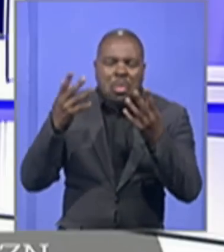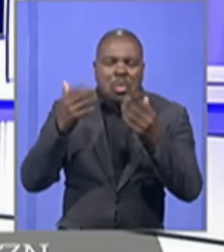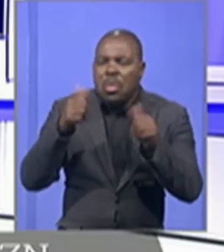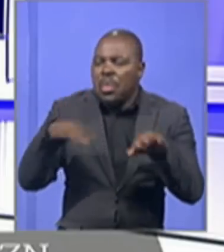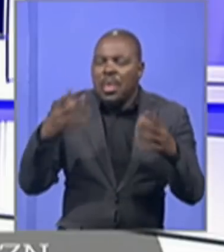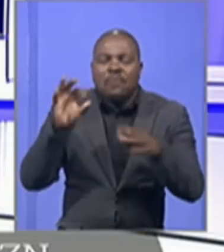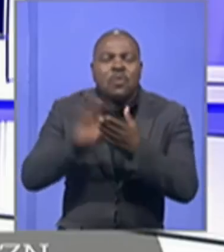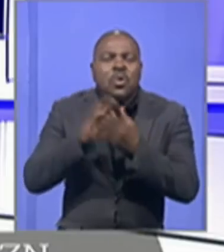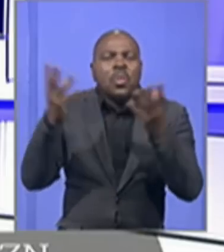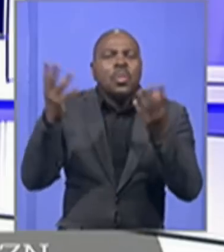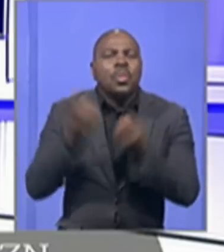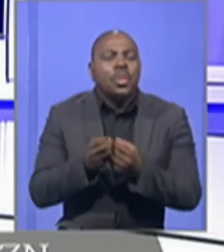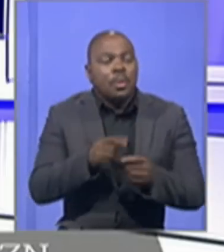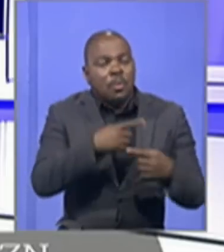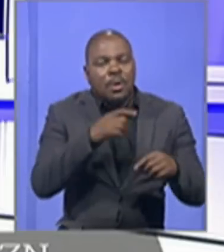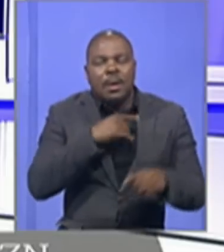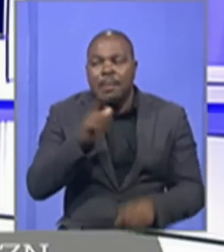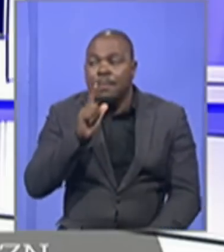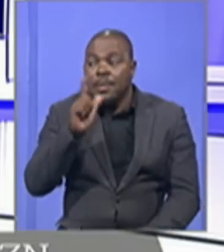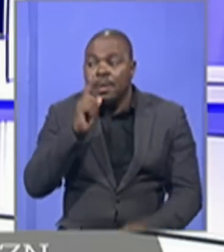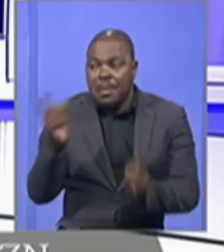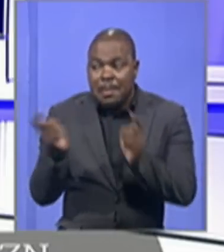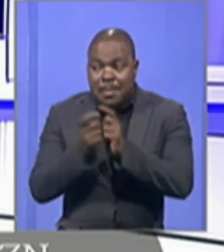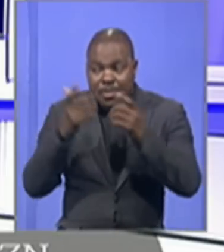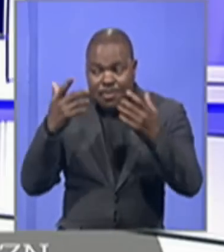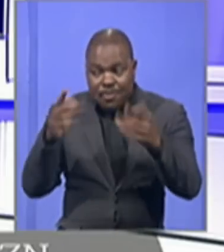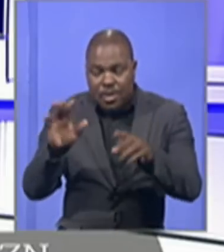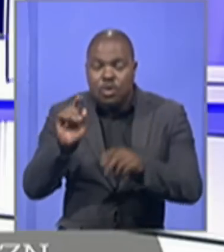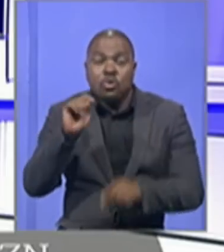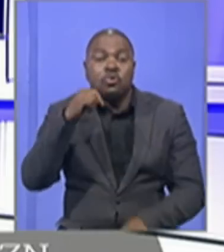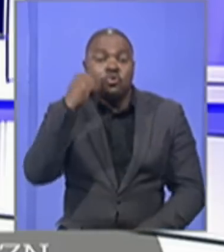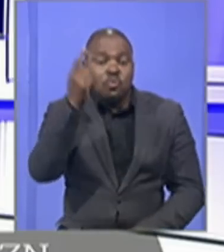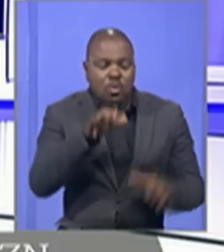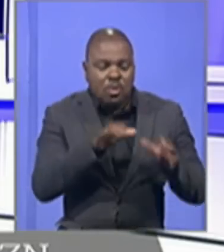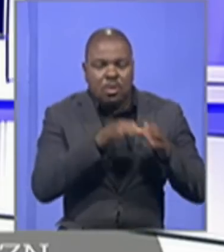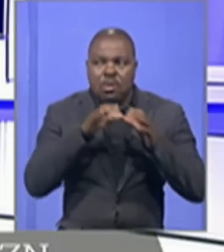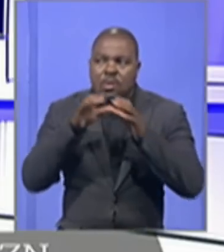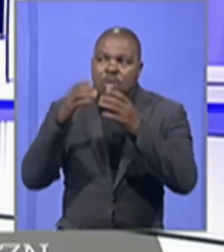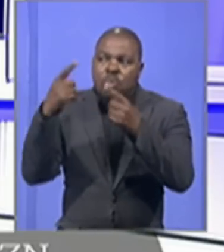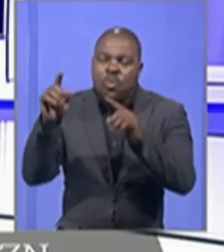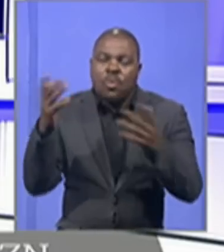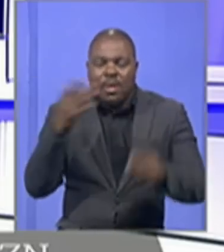le makala a mokga Pietermaritzburg kajeno mme hosane e tla fetela Durban.